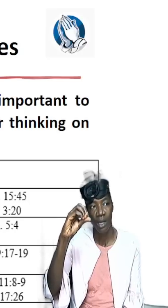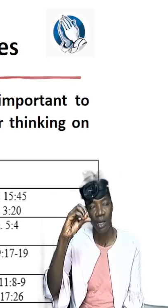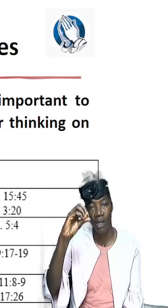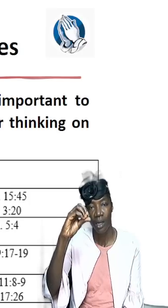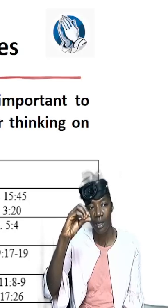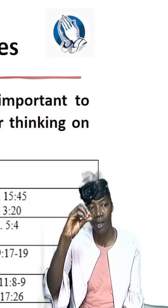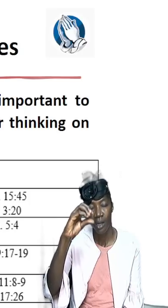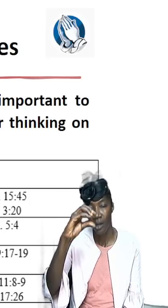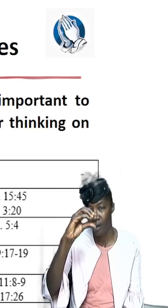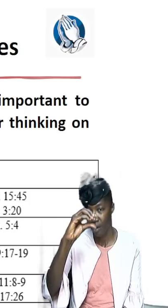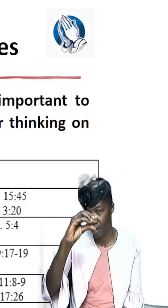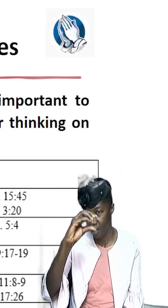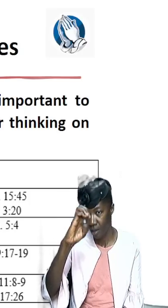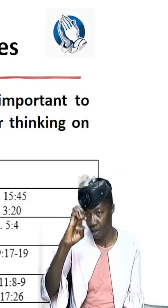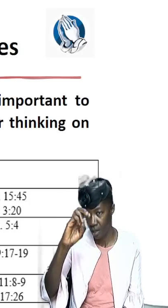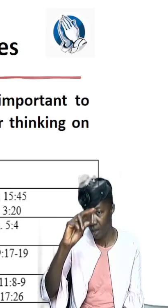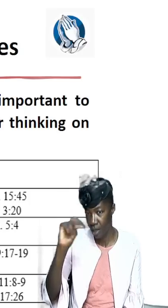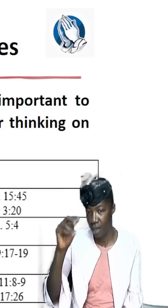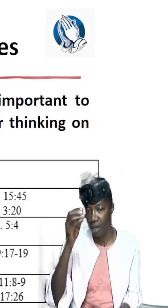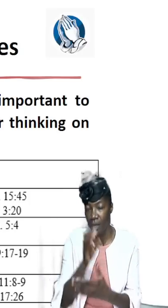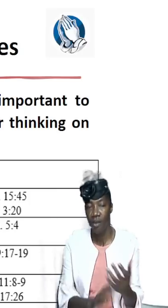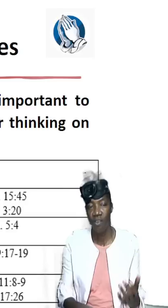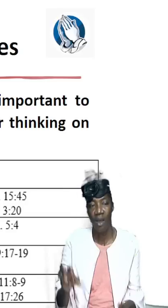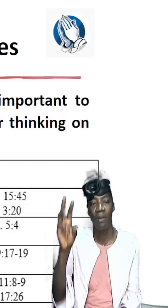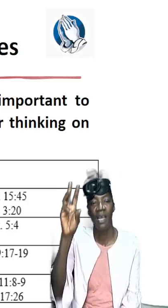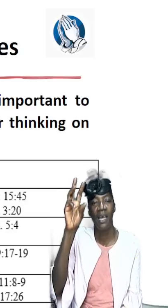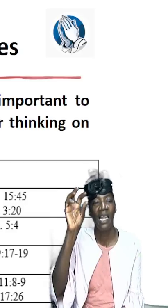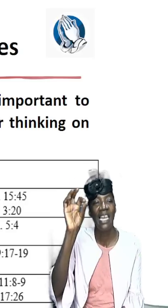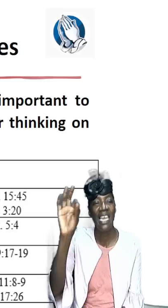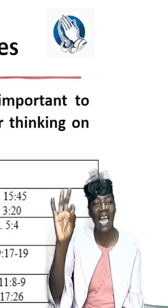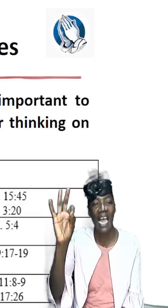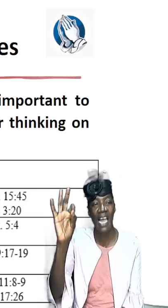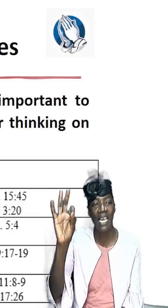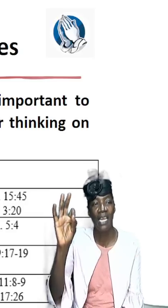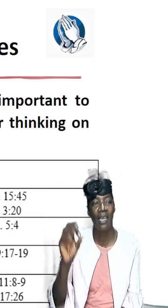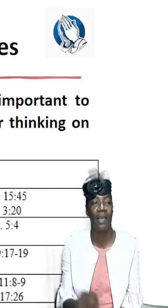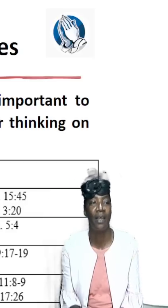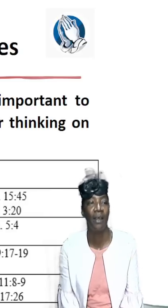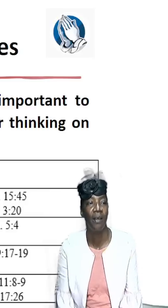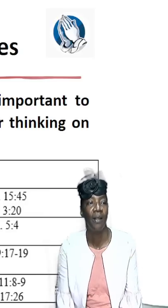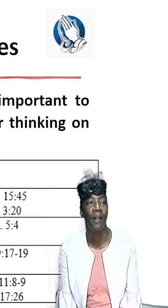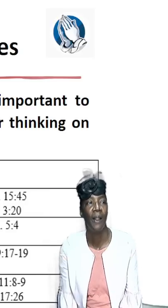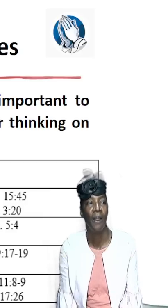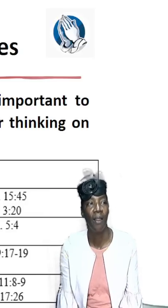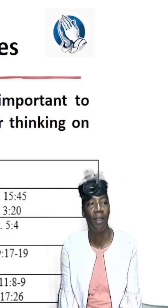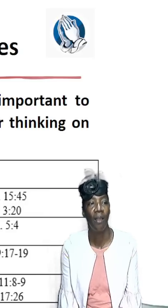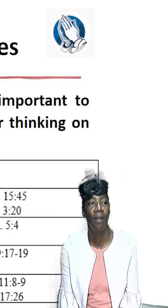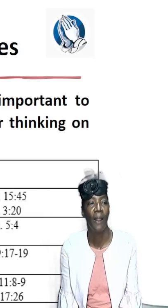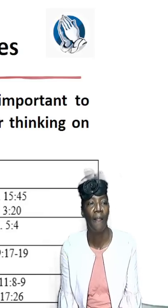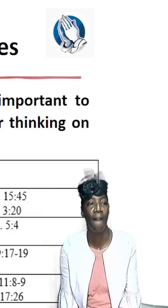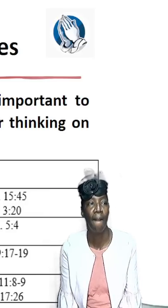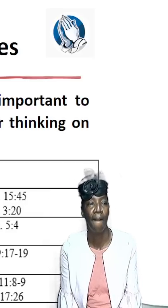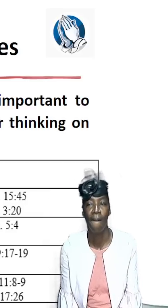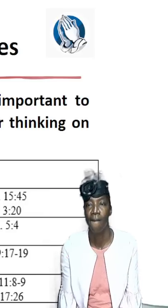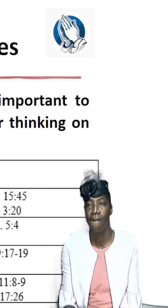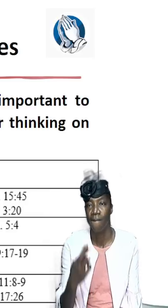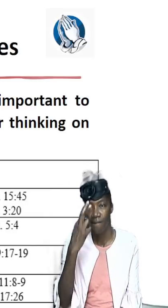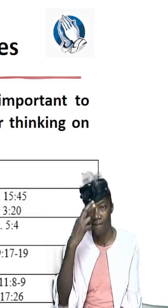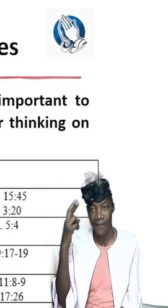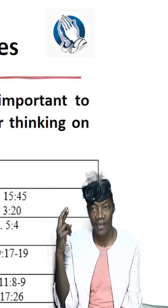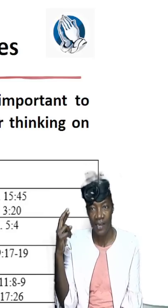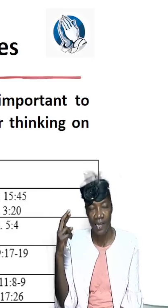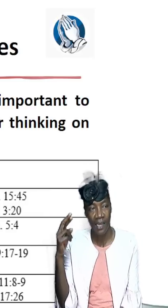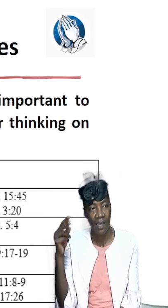of the city. We just mentioned it a while ago without going into the scriptures there. We recognize that Noah built